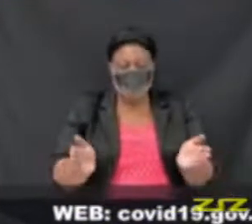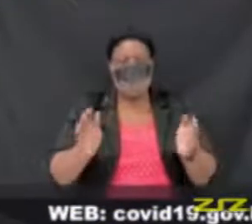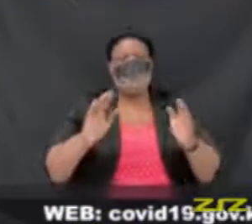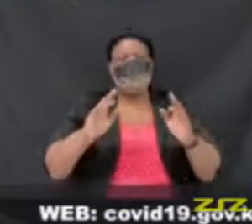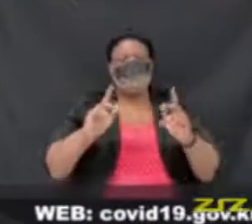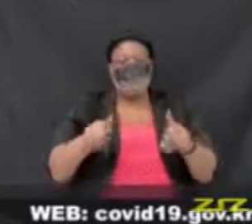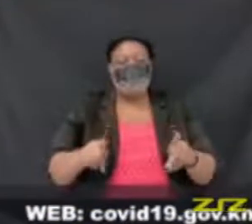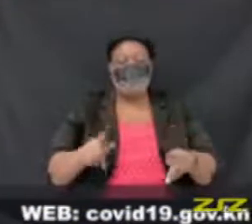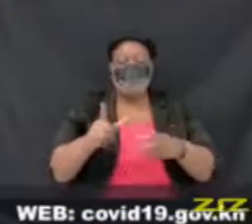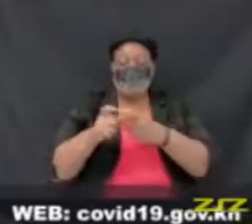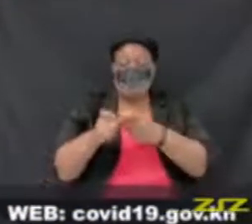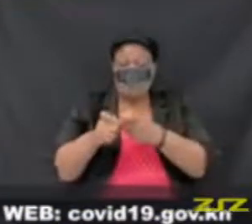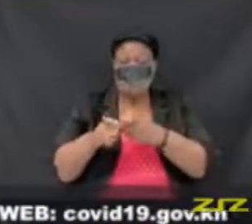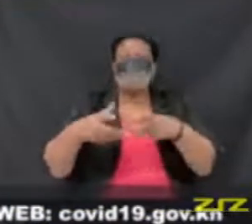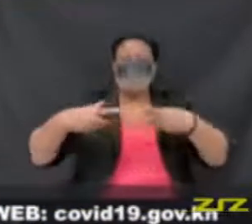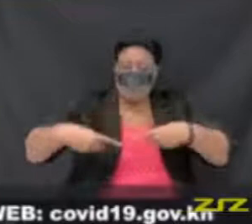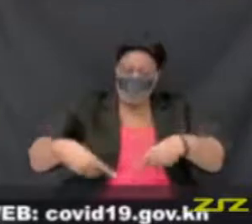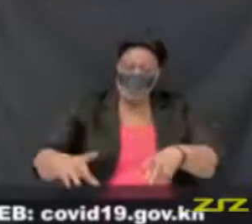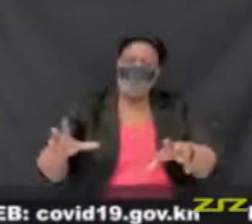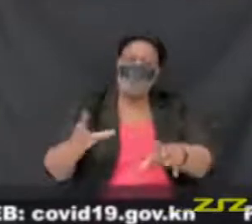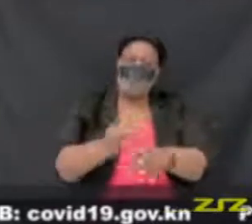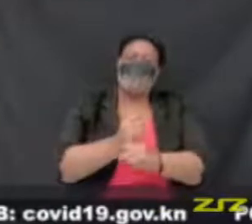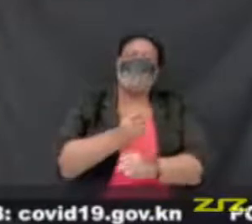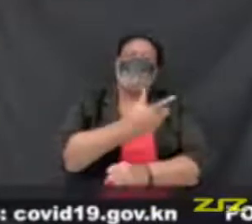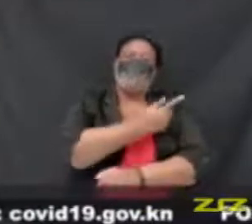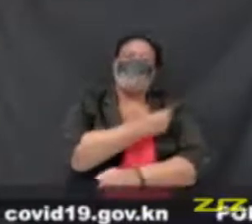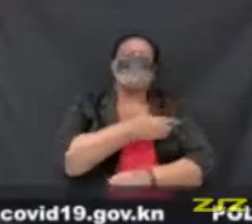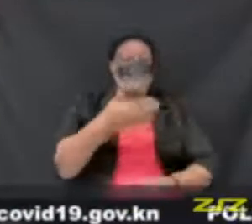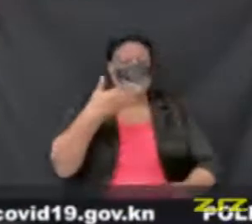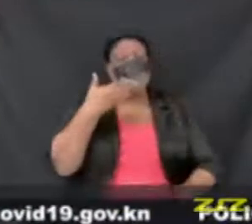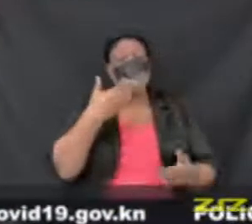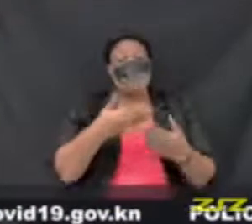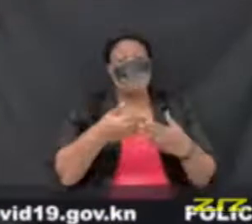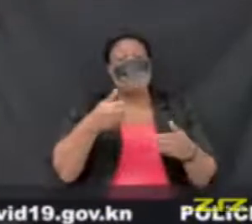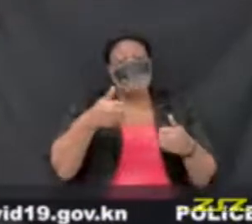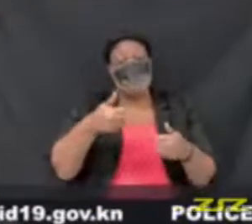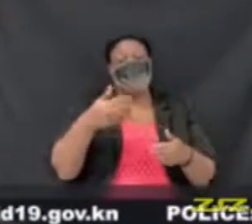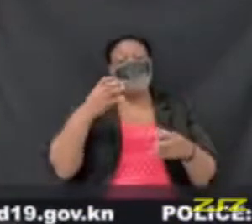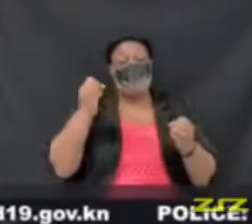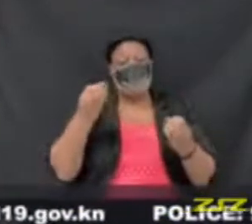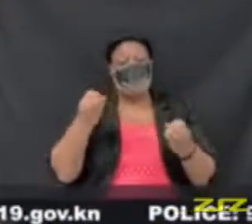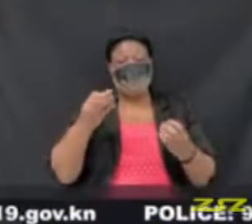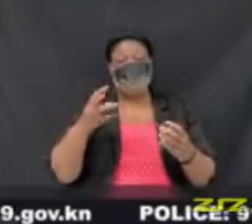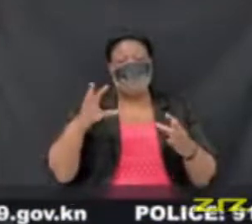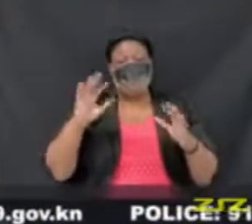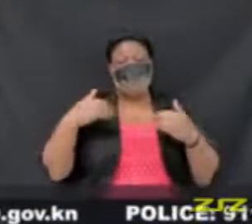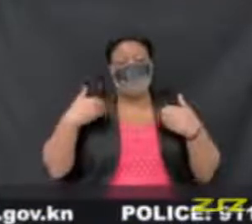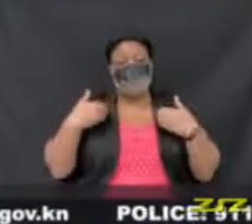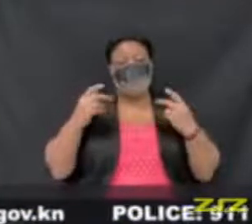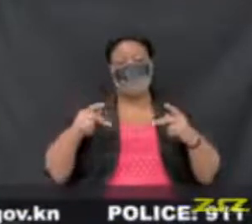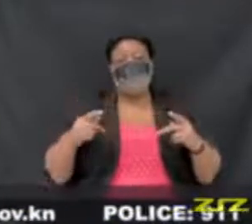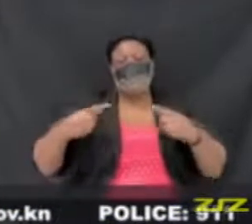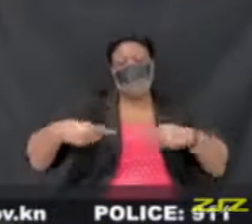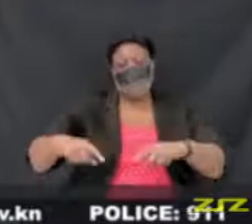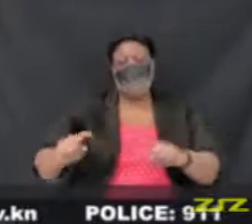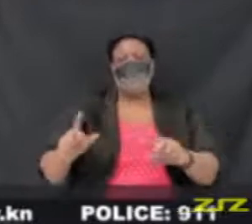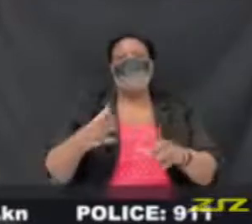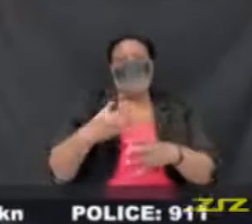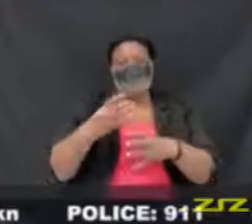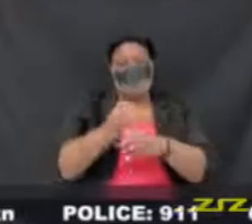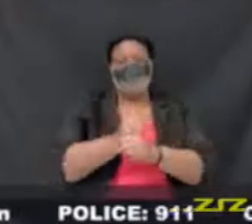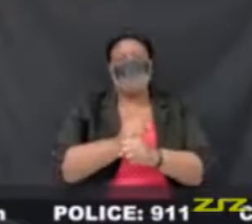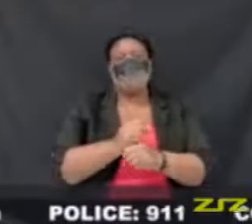athletes vaccinated. So we want to commend the SKN AAA for the work that they are doing in